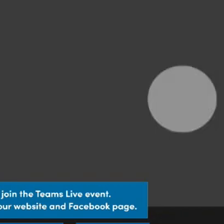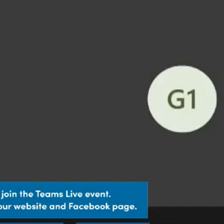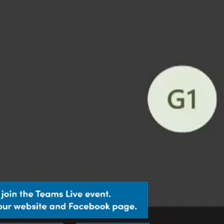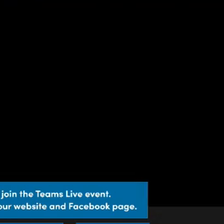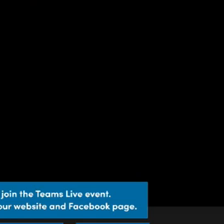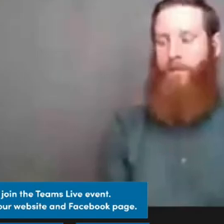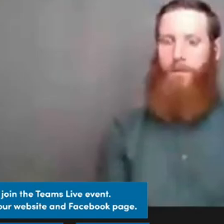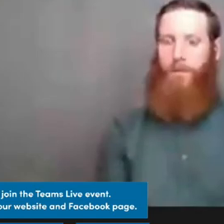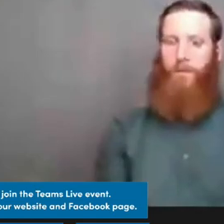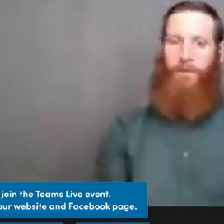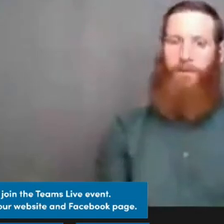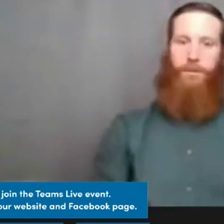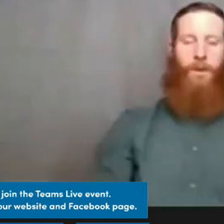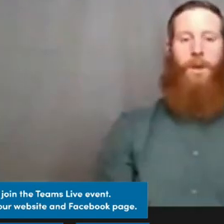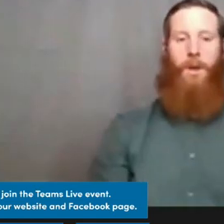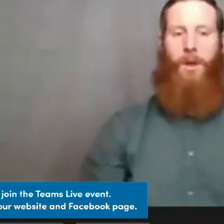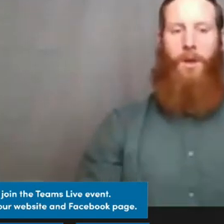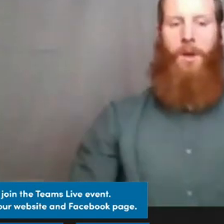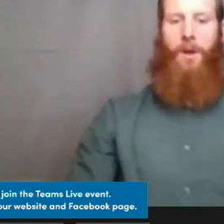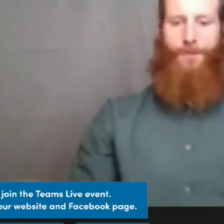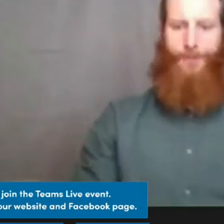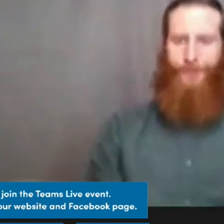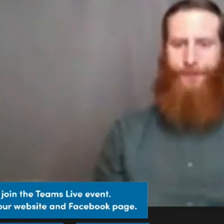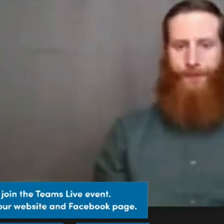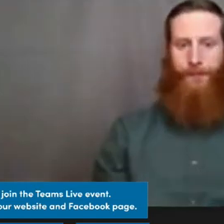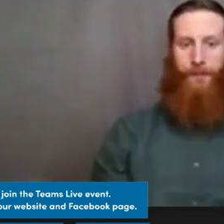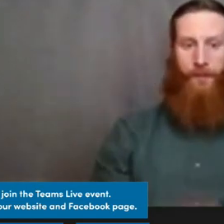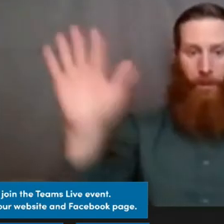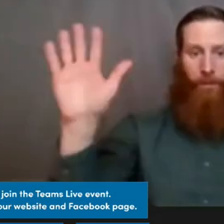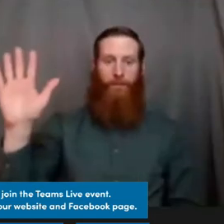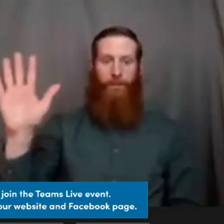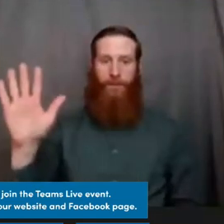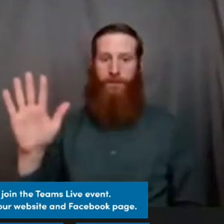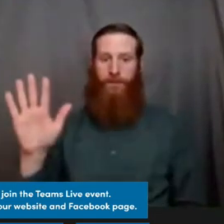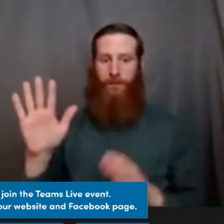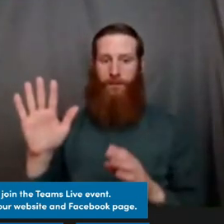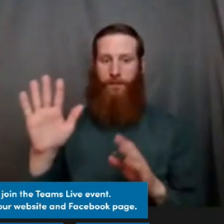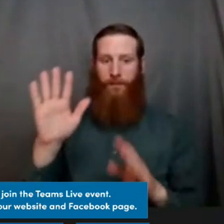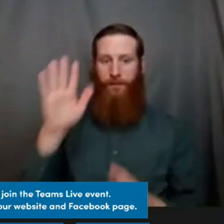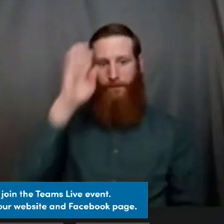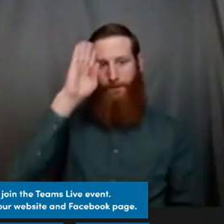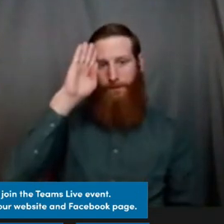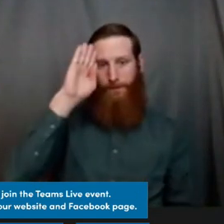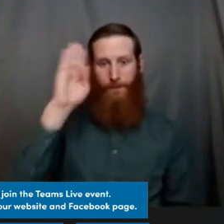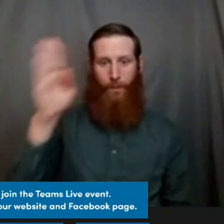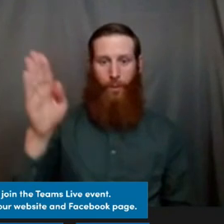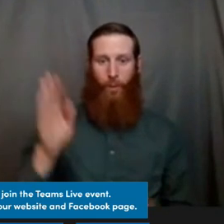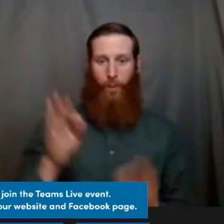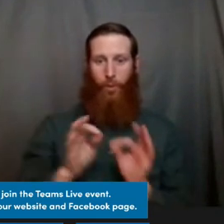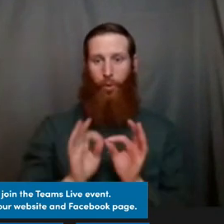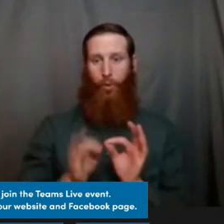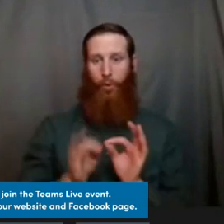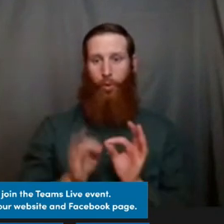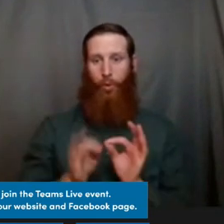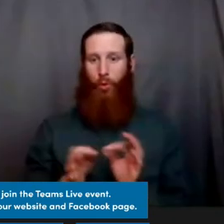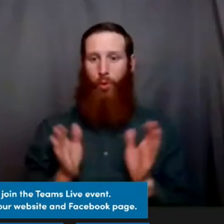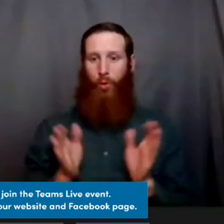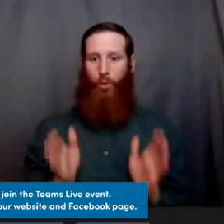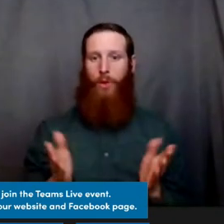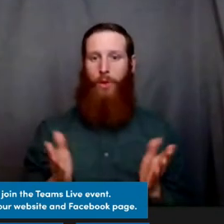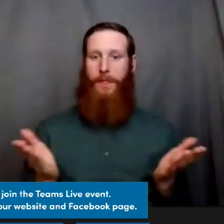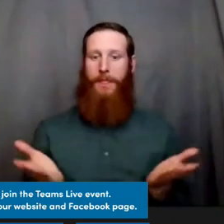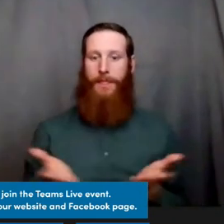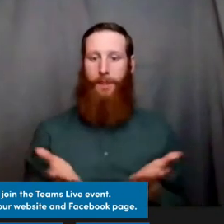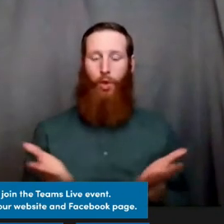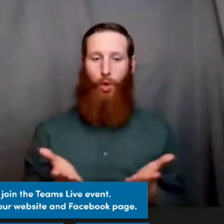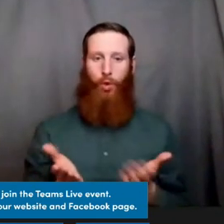information, and there's been so much work happening here and with our school leaders. And I actually want to just start